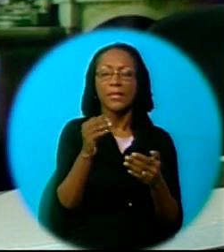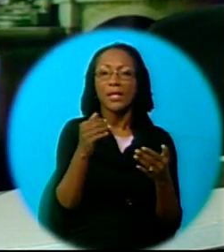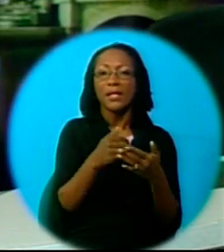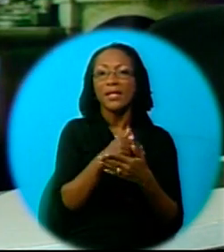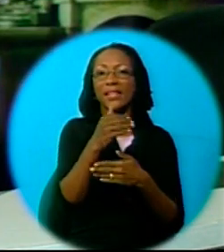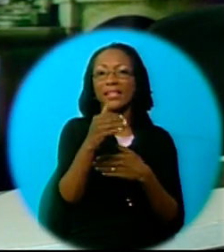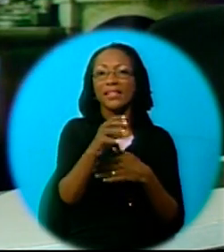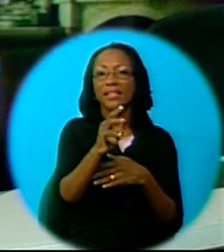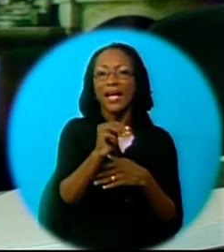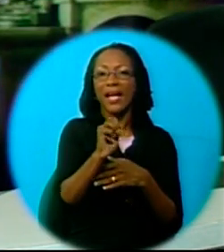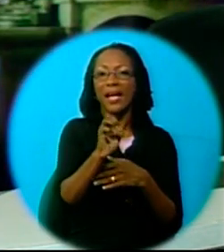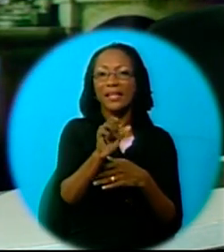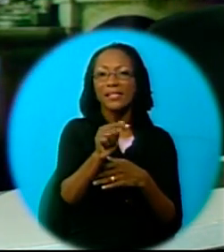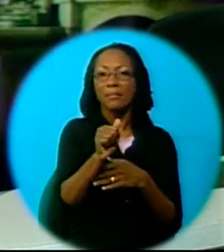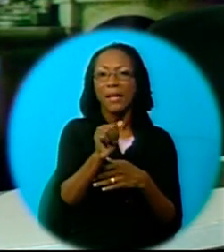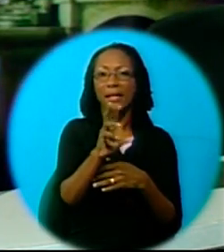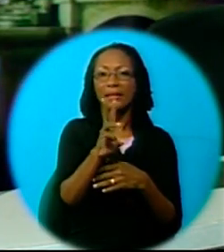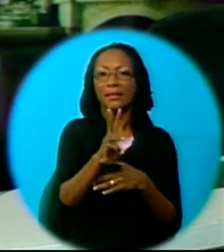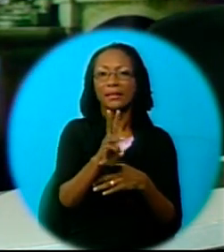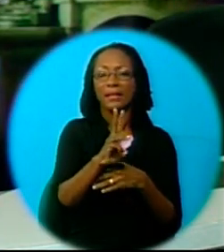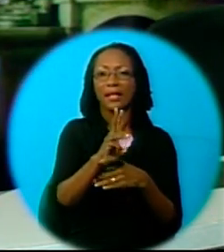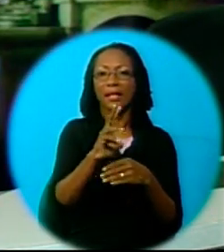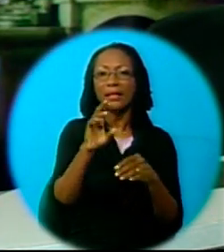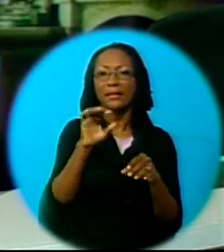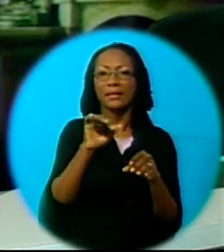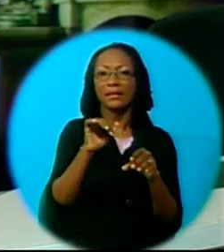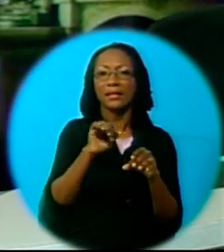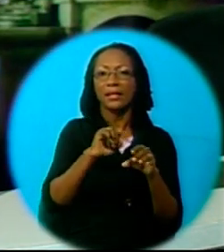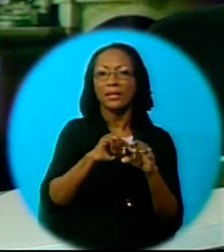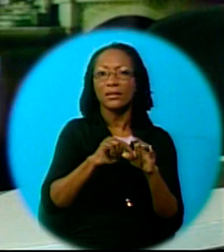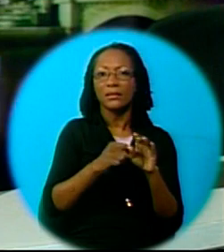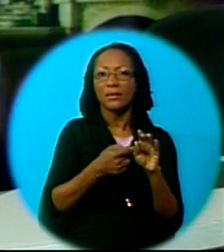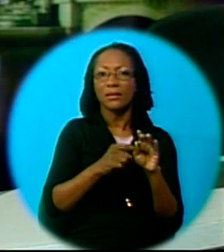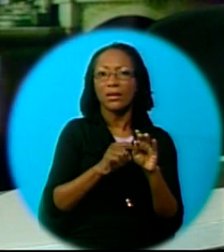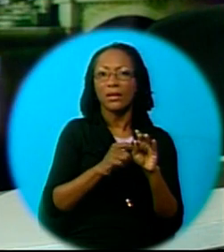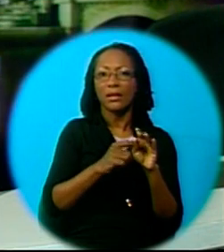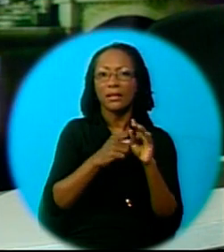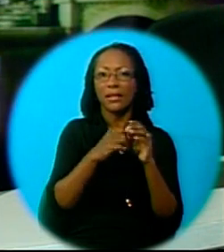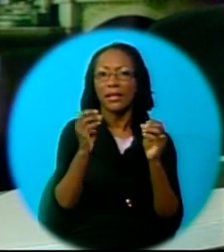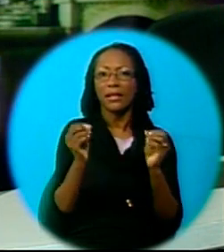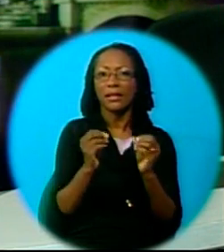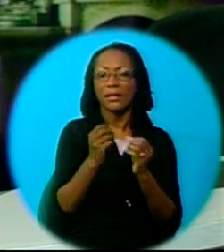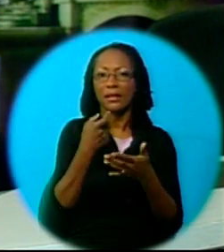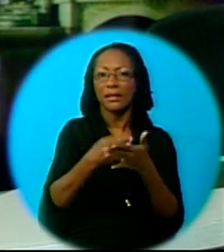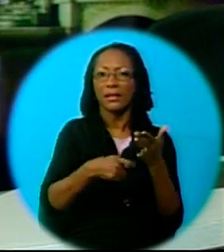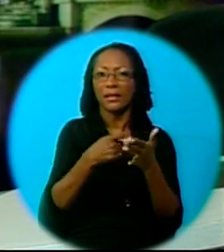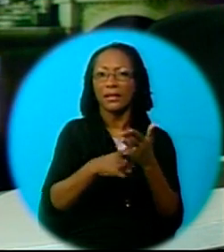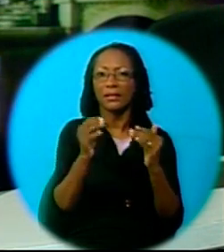The next Mega 6 starting jackpot has been increased to